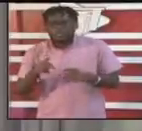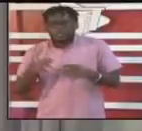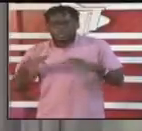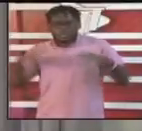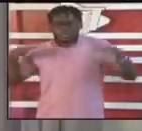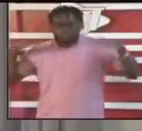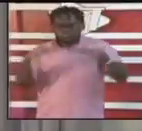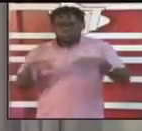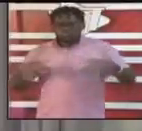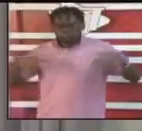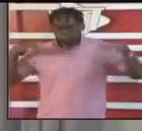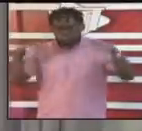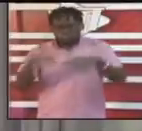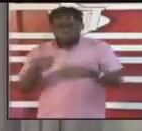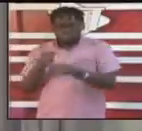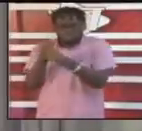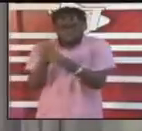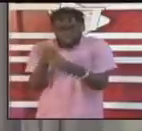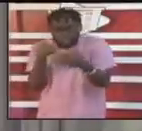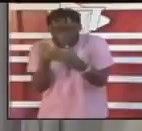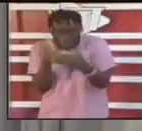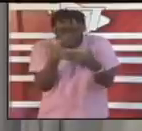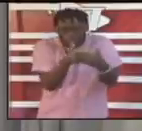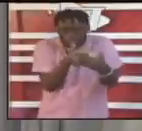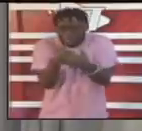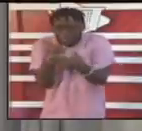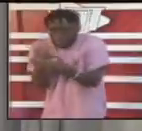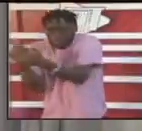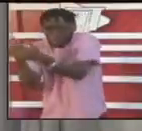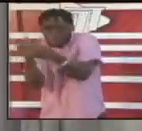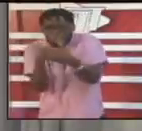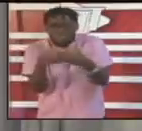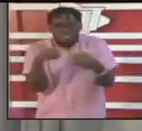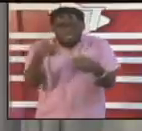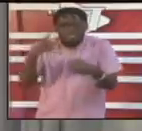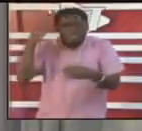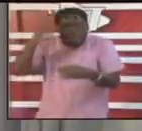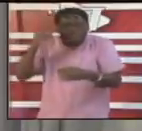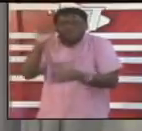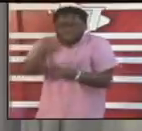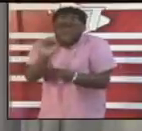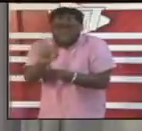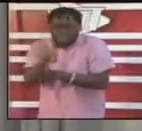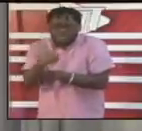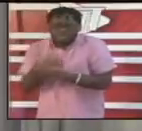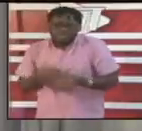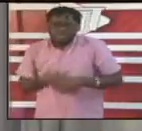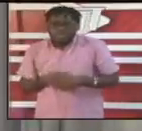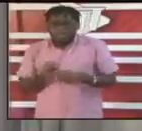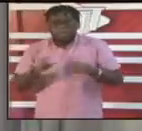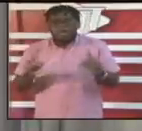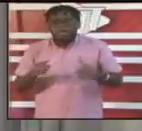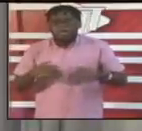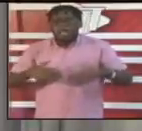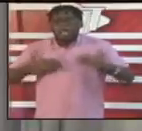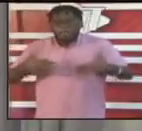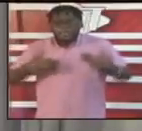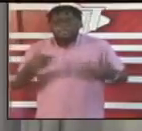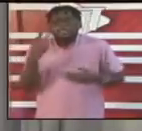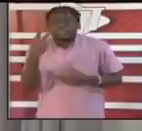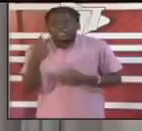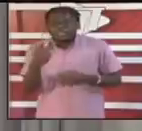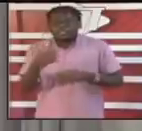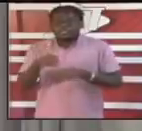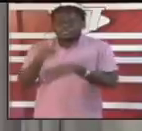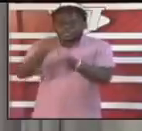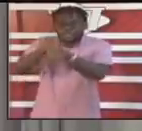area of concern, but I'm happy to see that as of yesterday afternoon, after the crowds were dispersed, we didn't have much